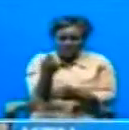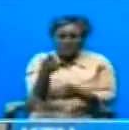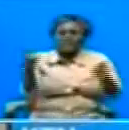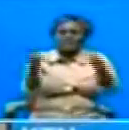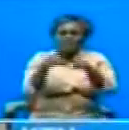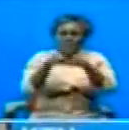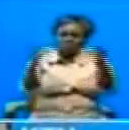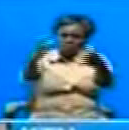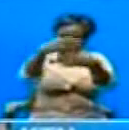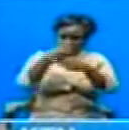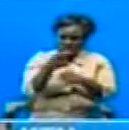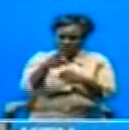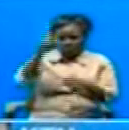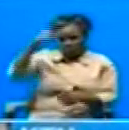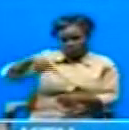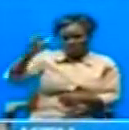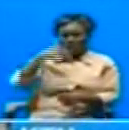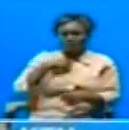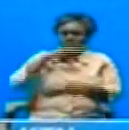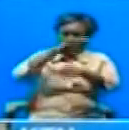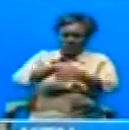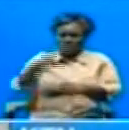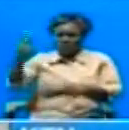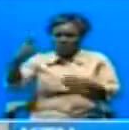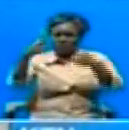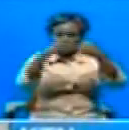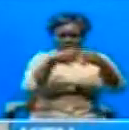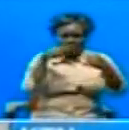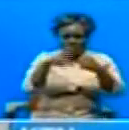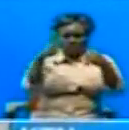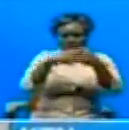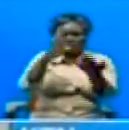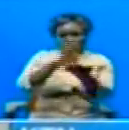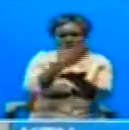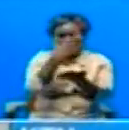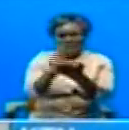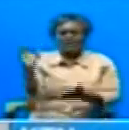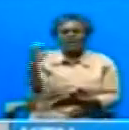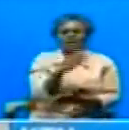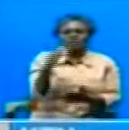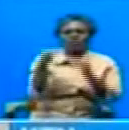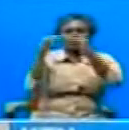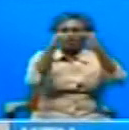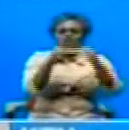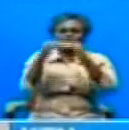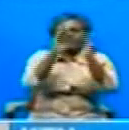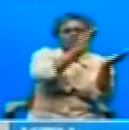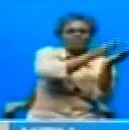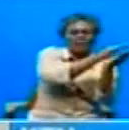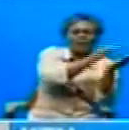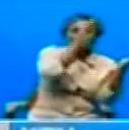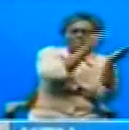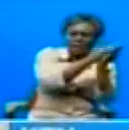The holding outfit is now authorized to acquire an additional 29.9 million shares in the share capital of Equity Bank. The bank